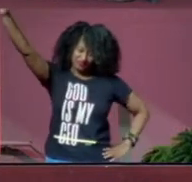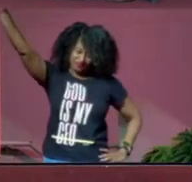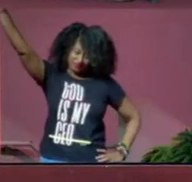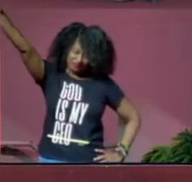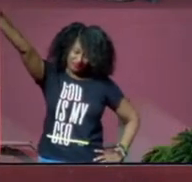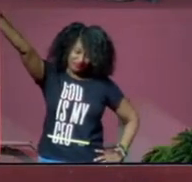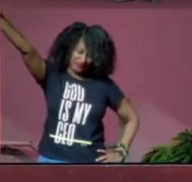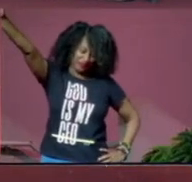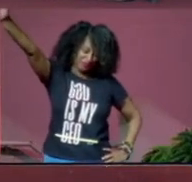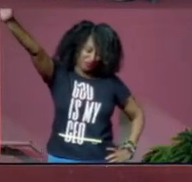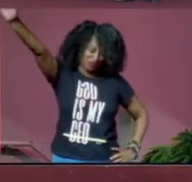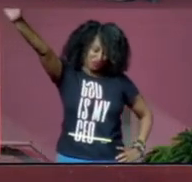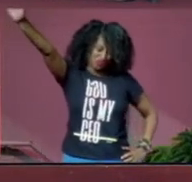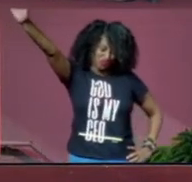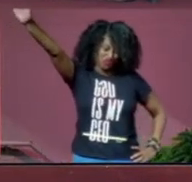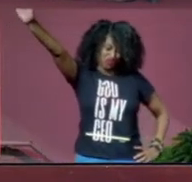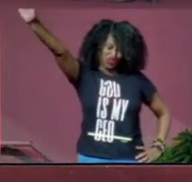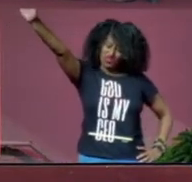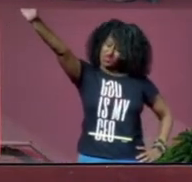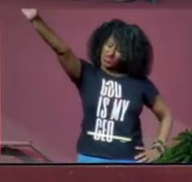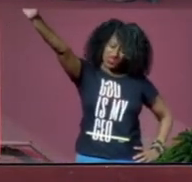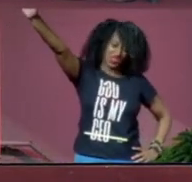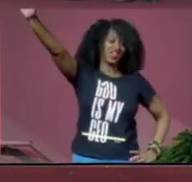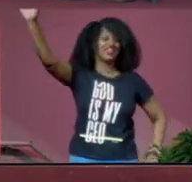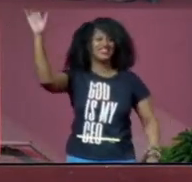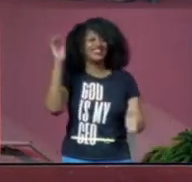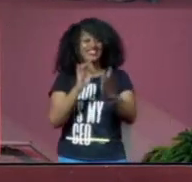name. He's a wonder